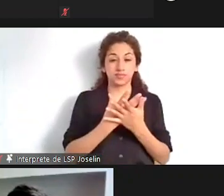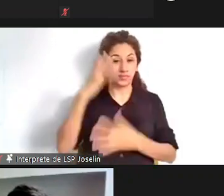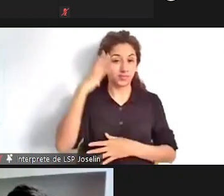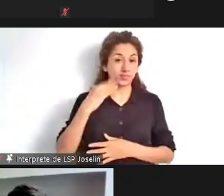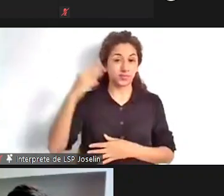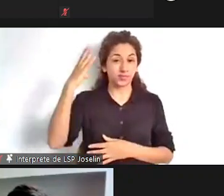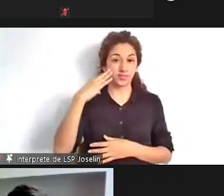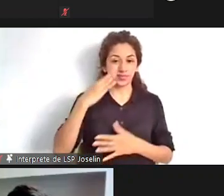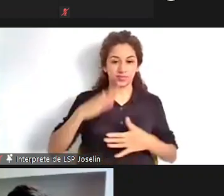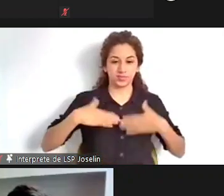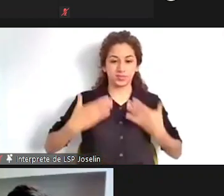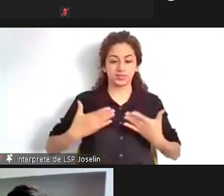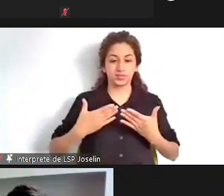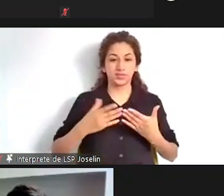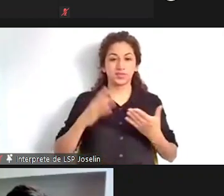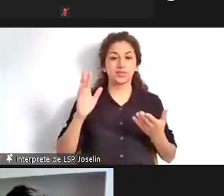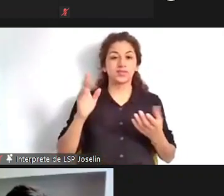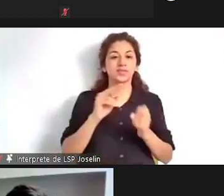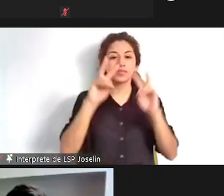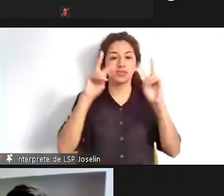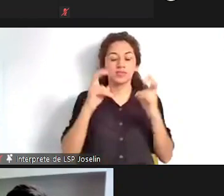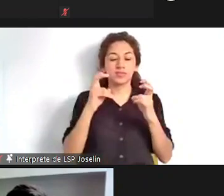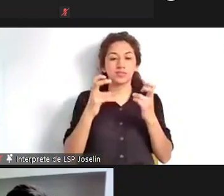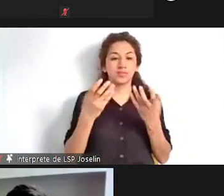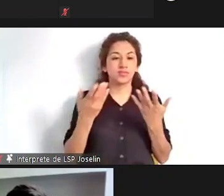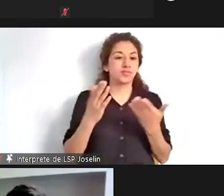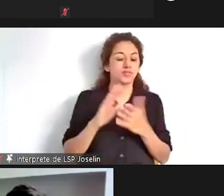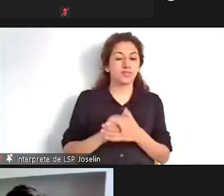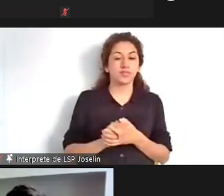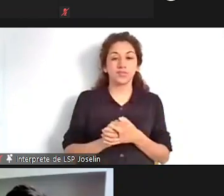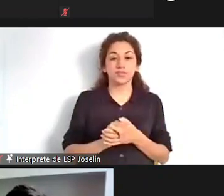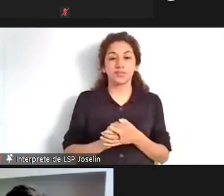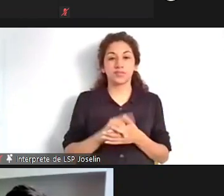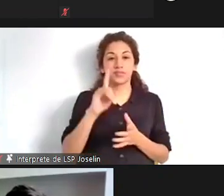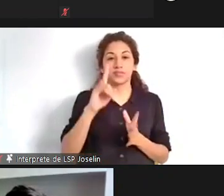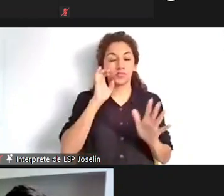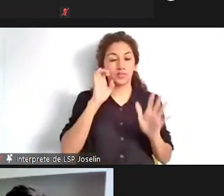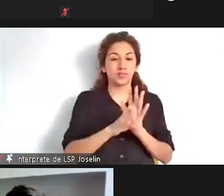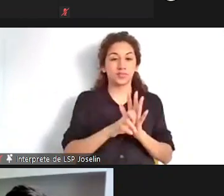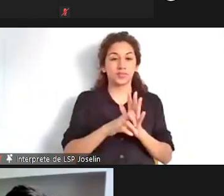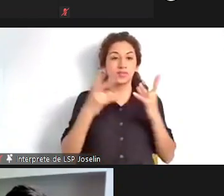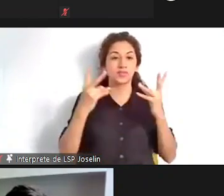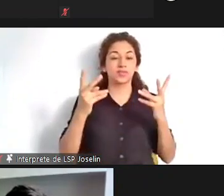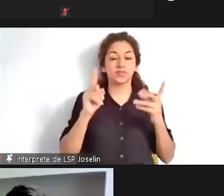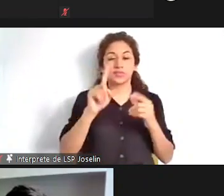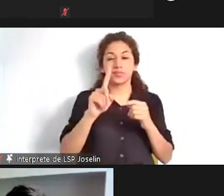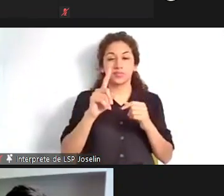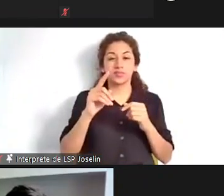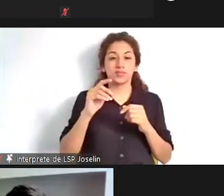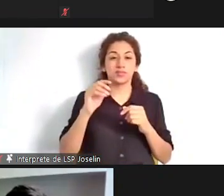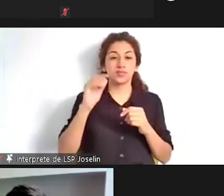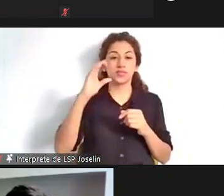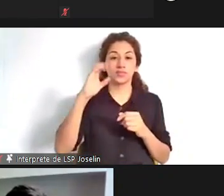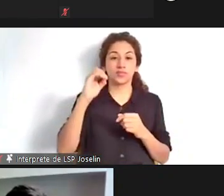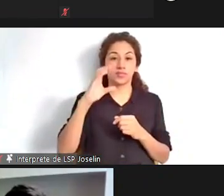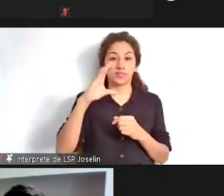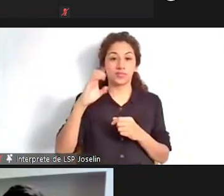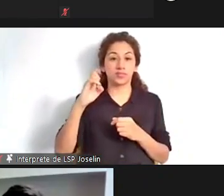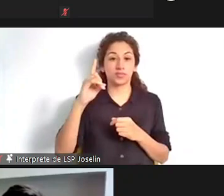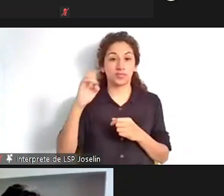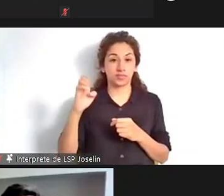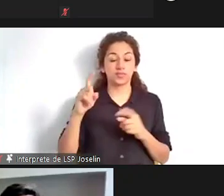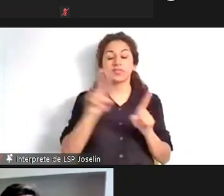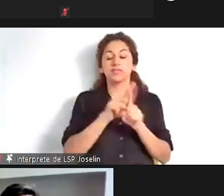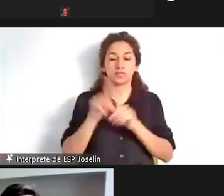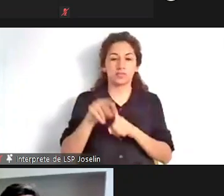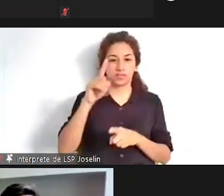very good experience to diagnose common problems for example something that has also been highlighted and something where the